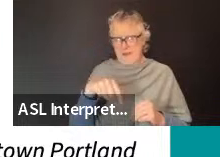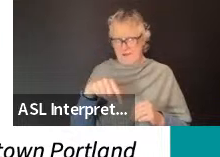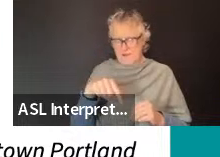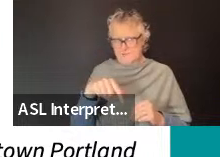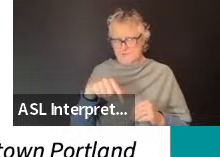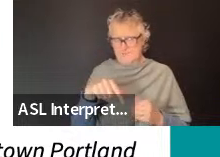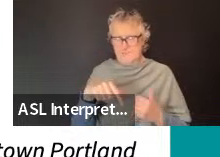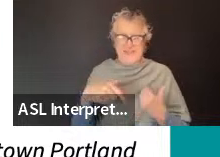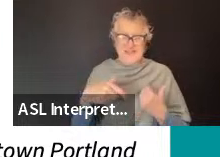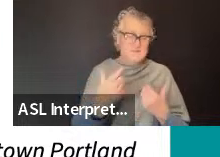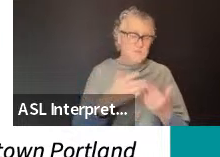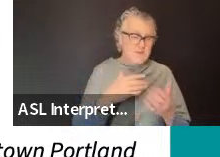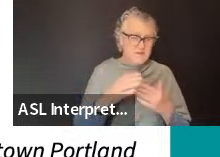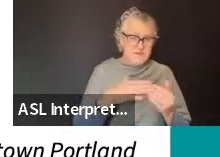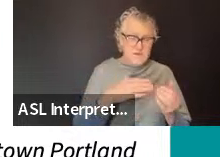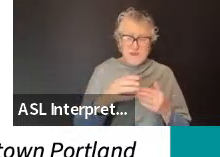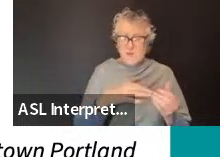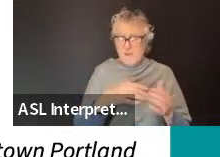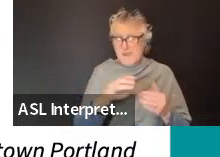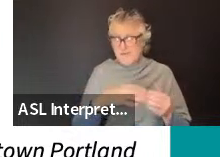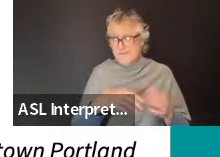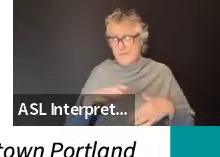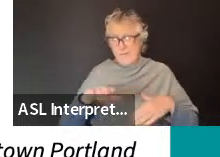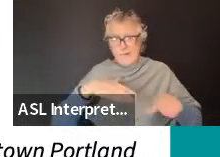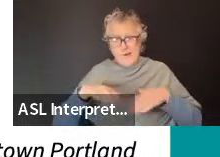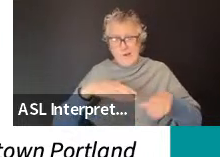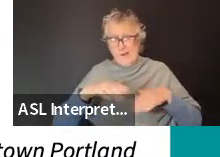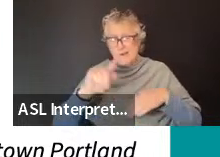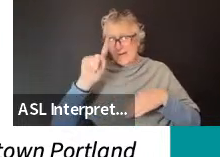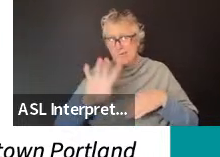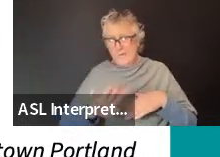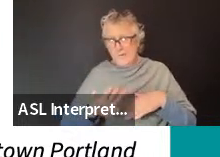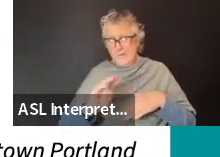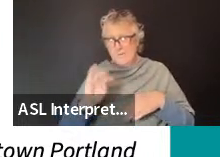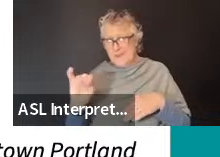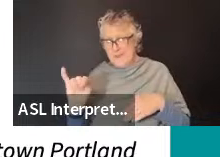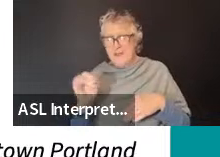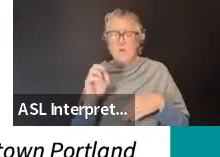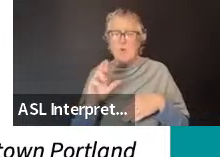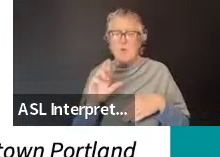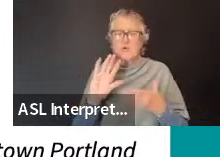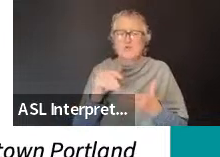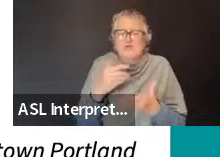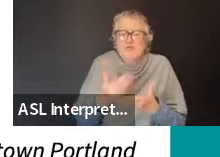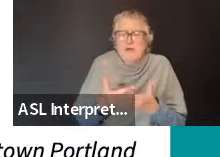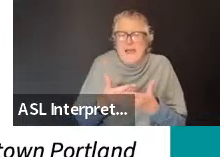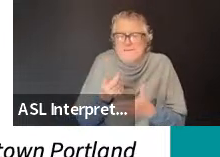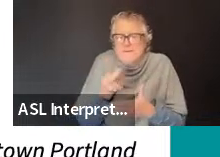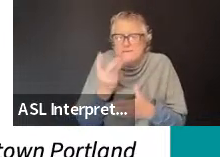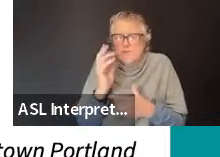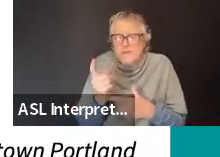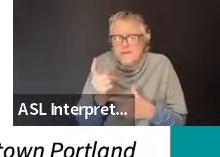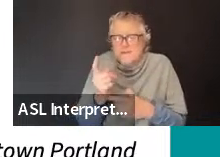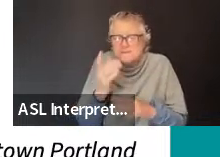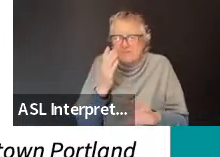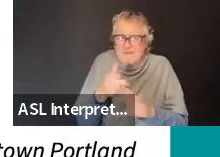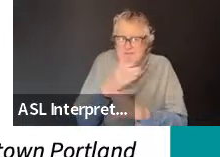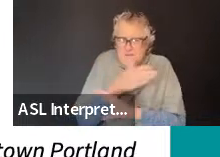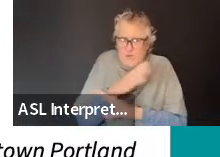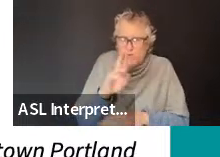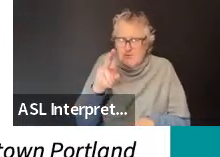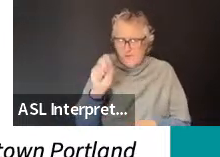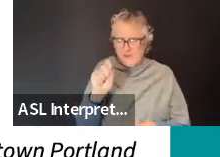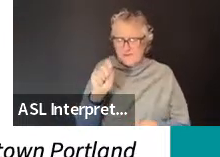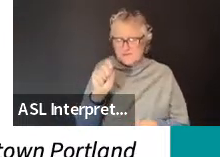up to a quarter mile to your station, or you get there a few minutes before your bus, just assuming there's some